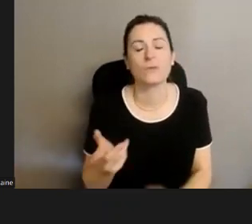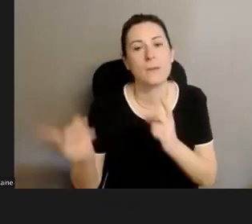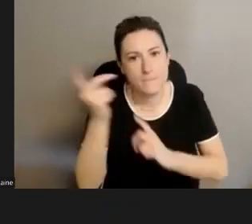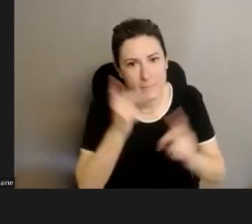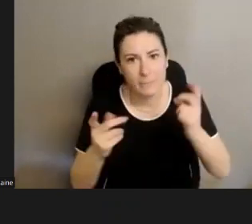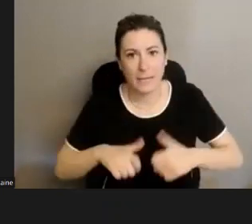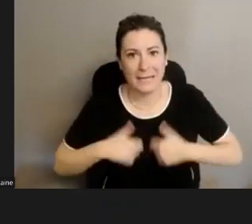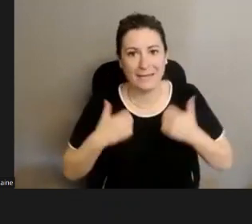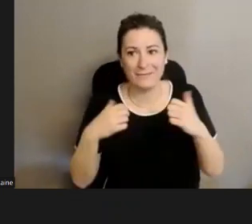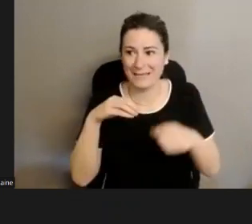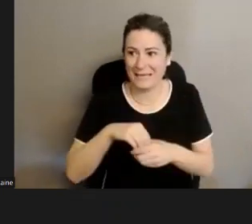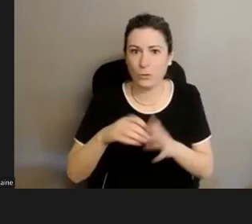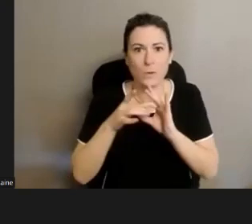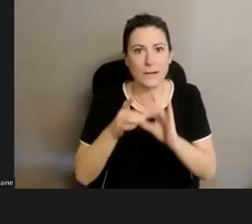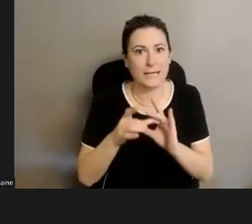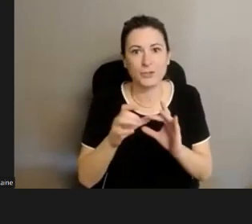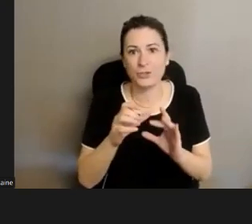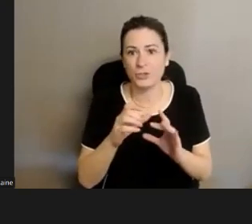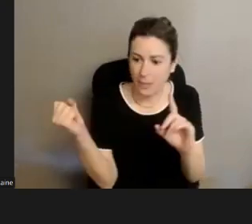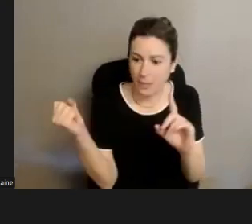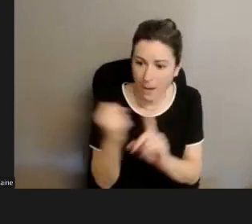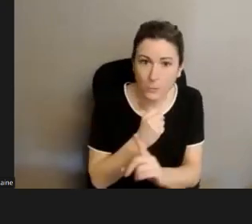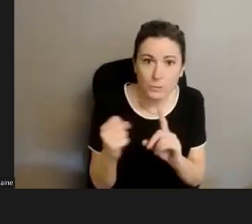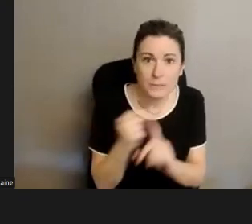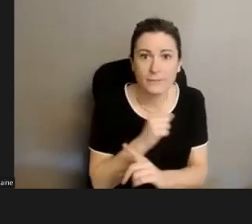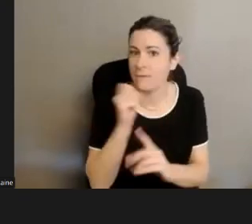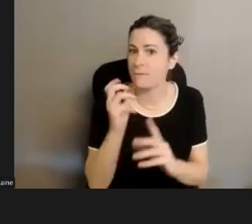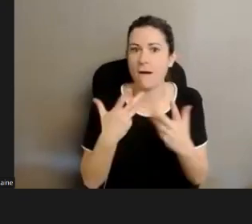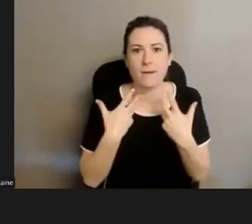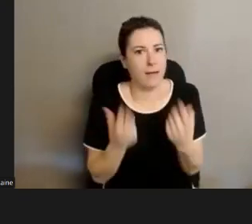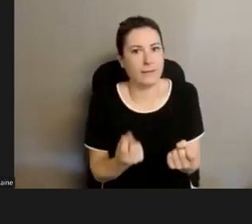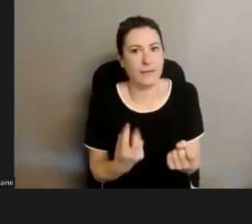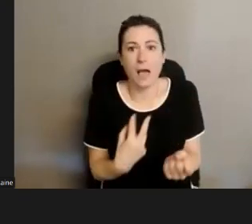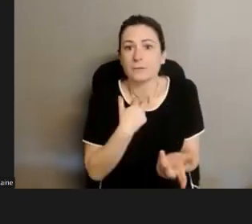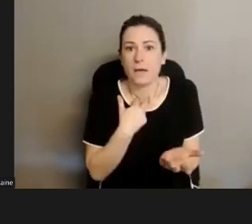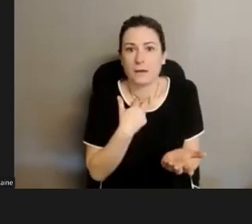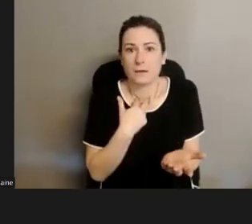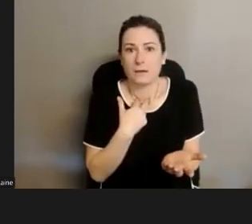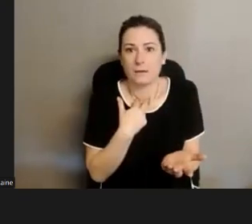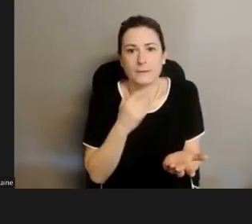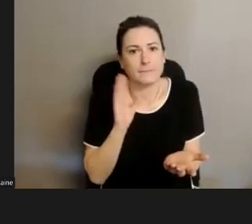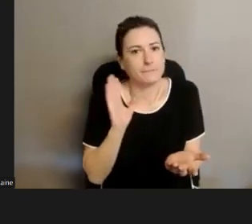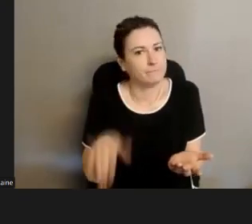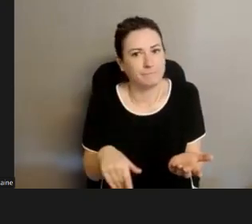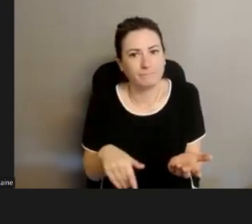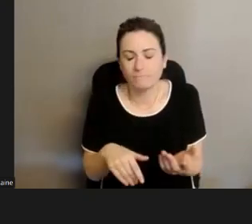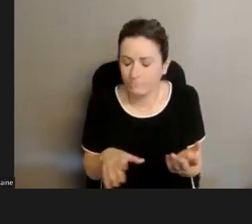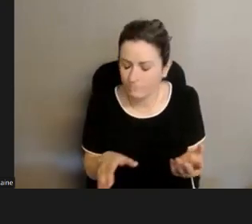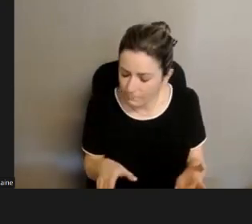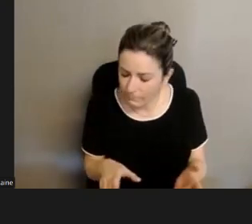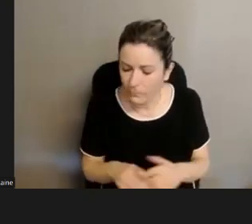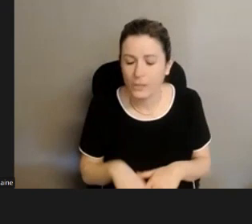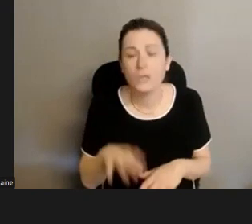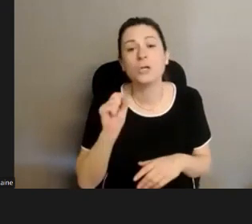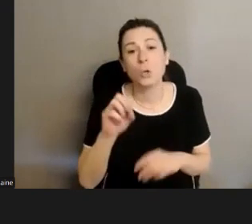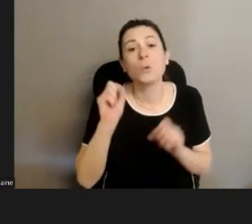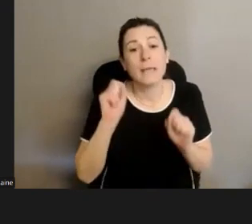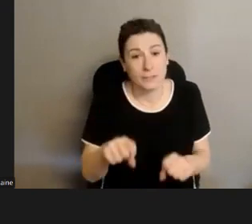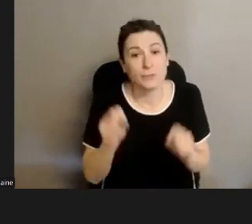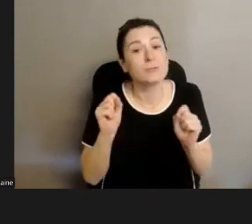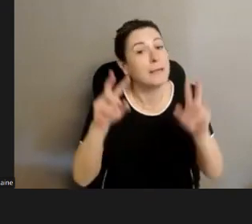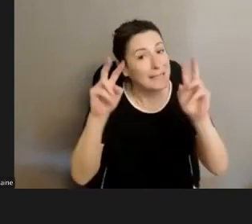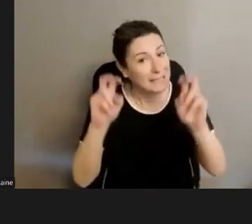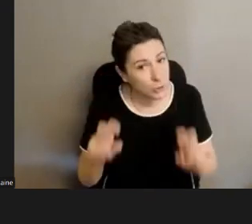firmly, Bety, that's something that, you know, I in the midst of a load of things that we all feel passionate about